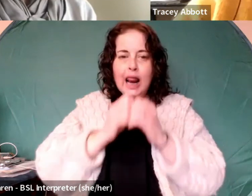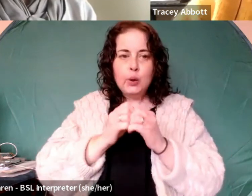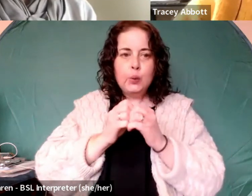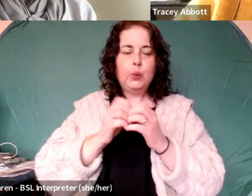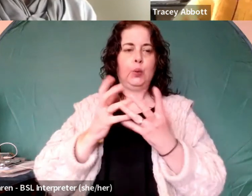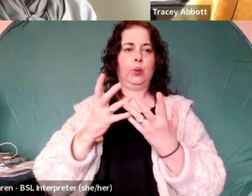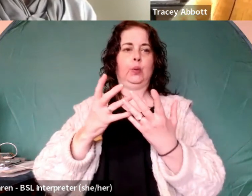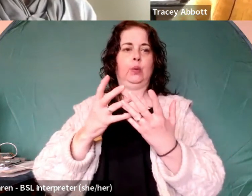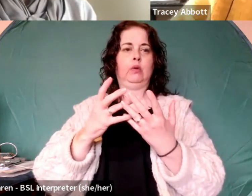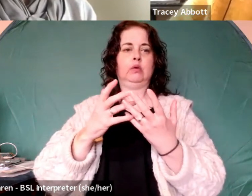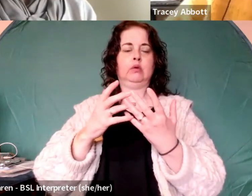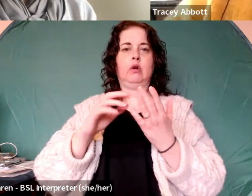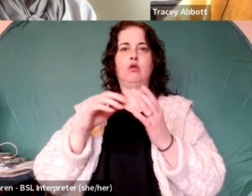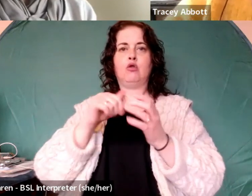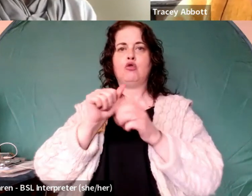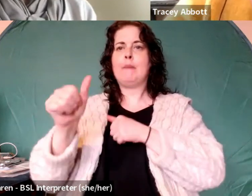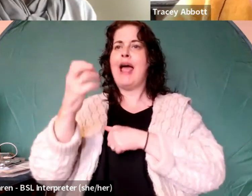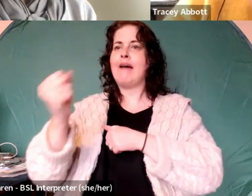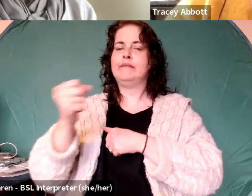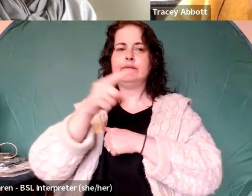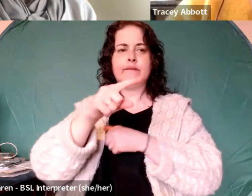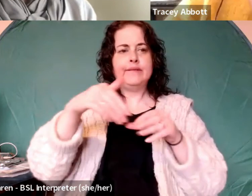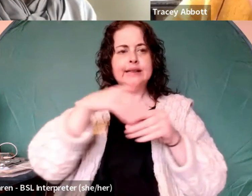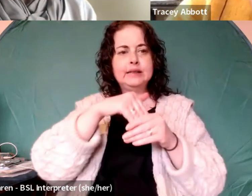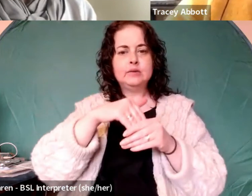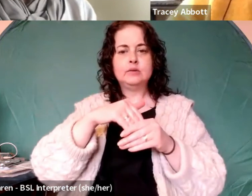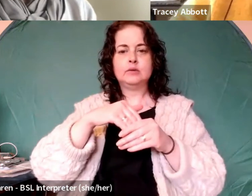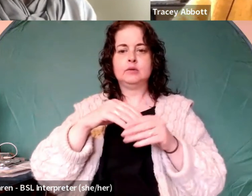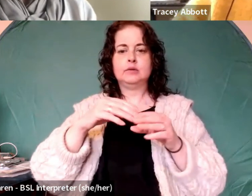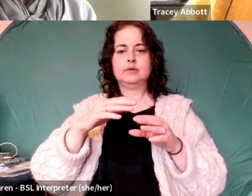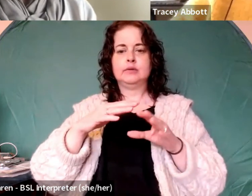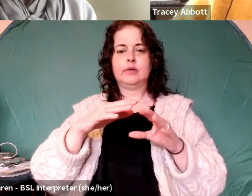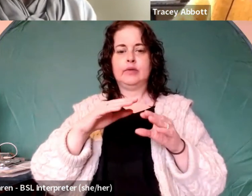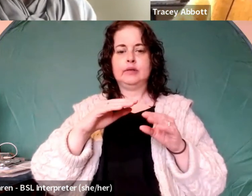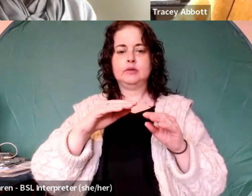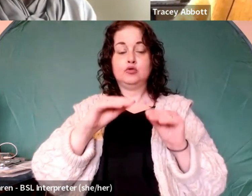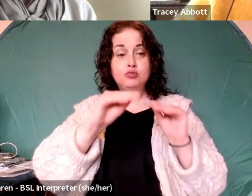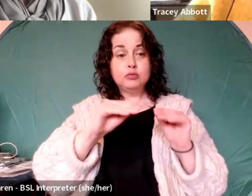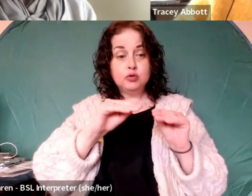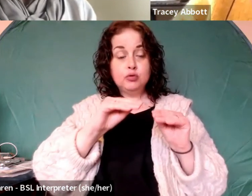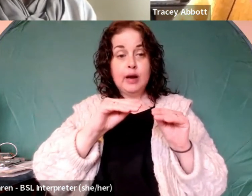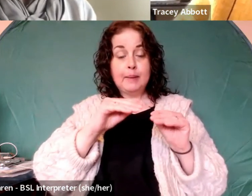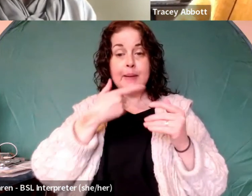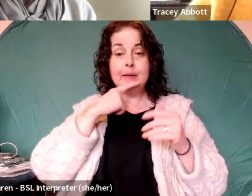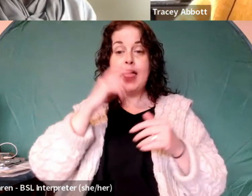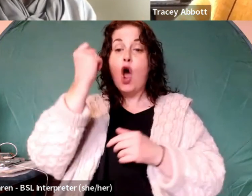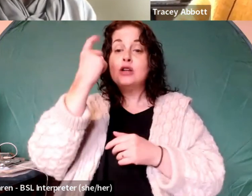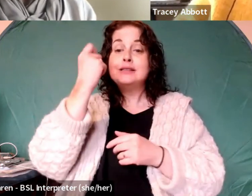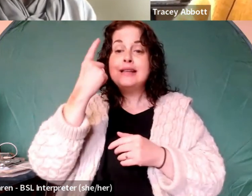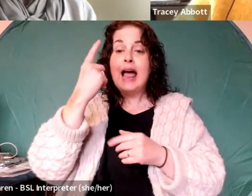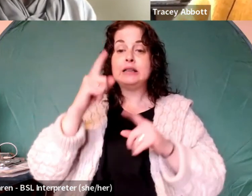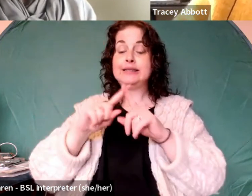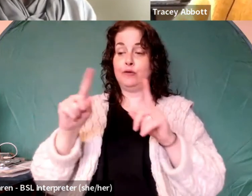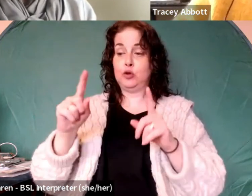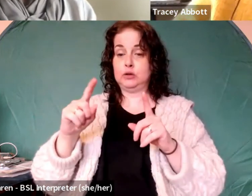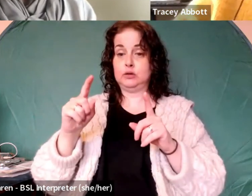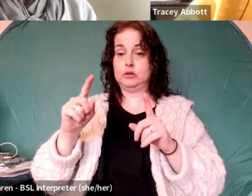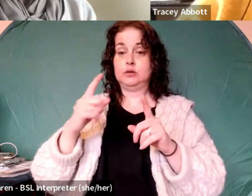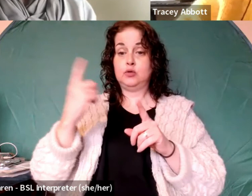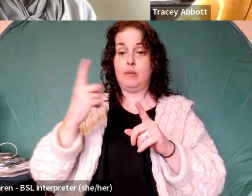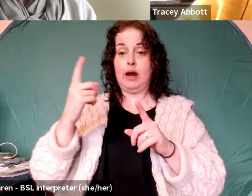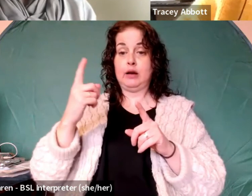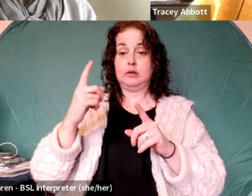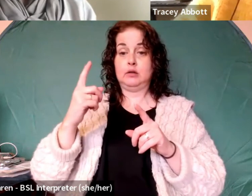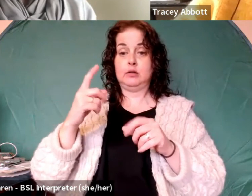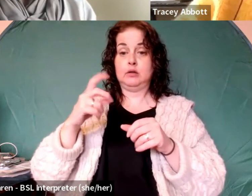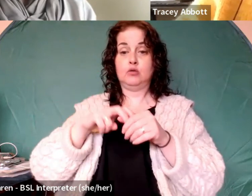values you display as a company? And then just really training people so that they understand the difference between somebody who had to drop